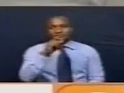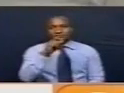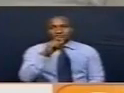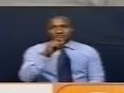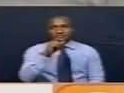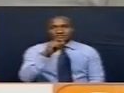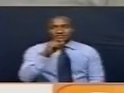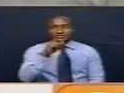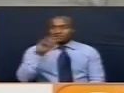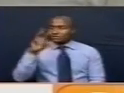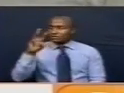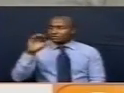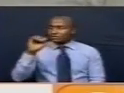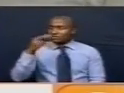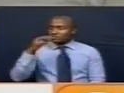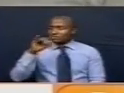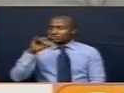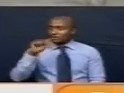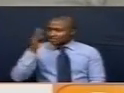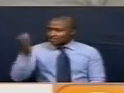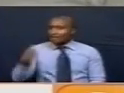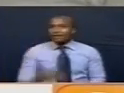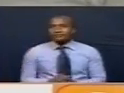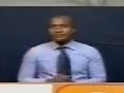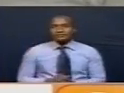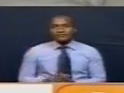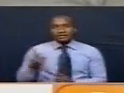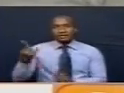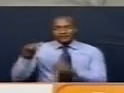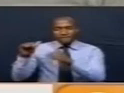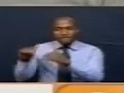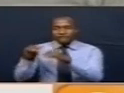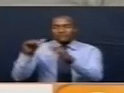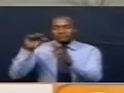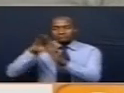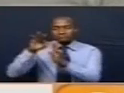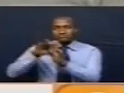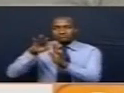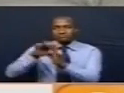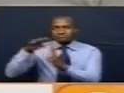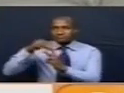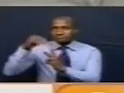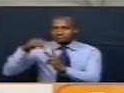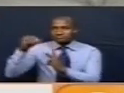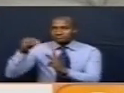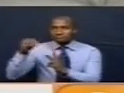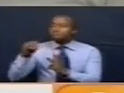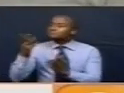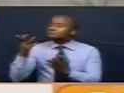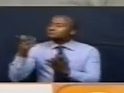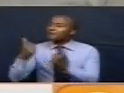Mora is standing by. He too has been following party primaries for us and joins us with a report. Wahiga, what can you tell us?